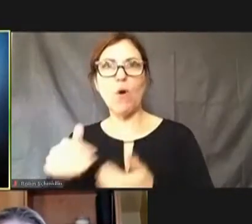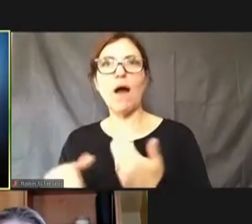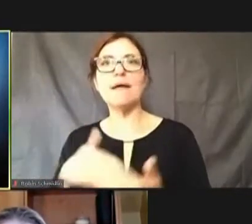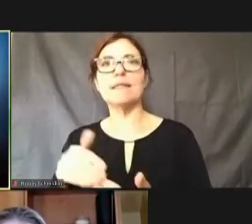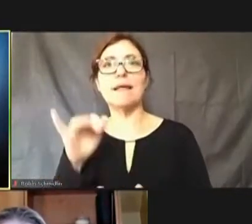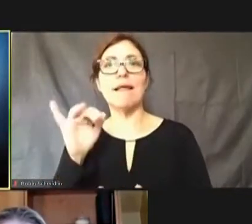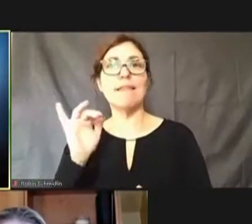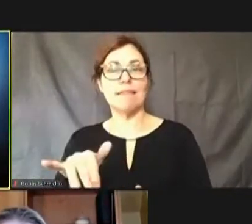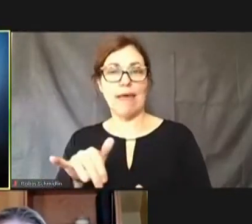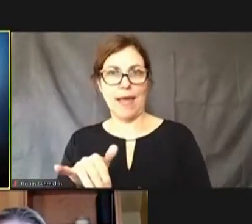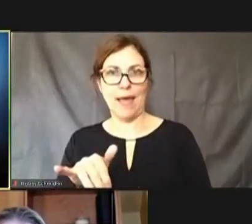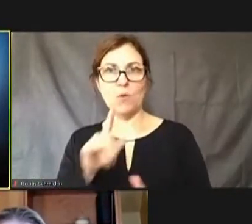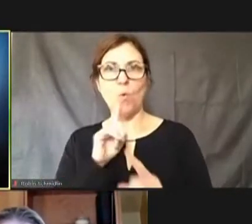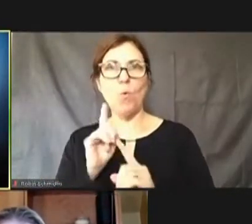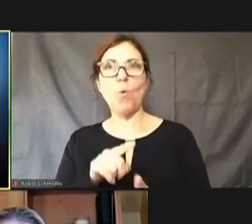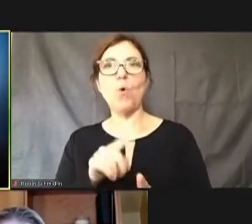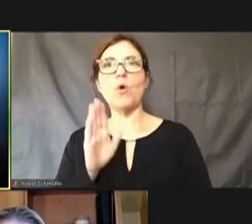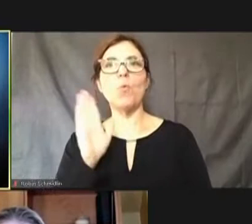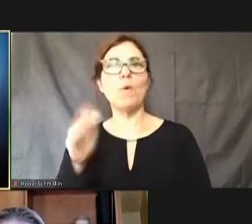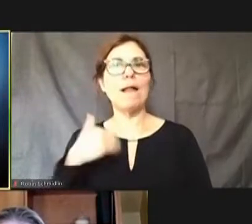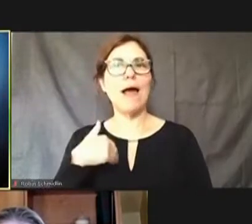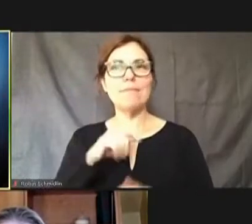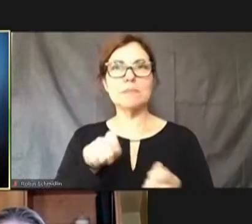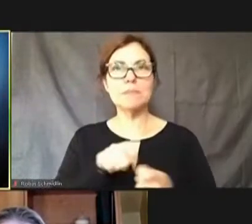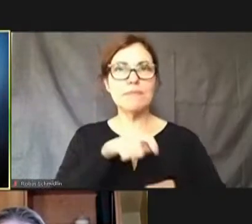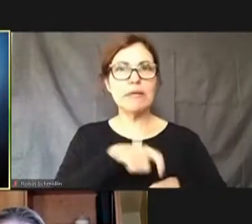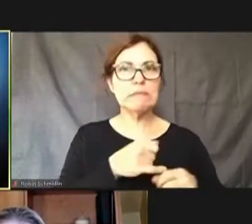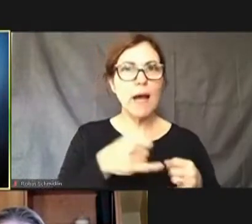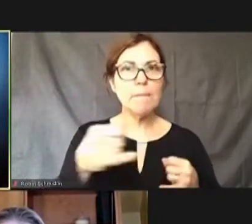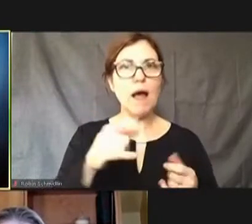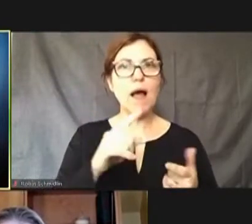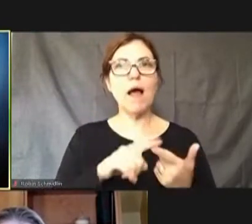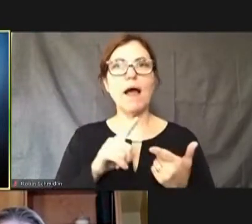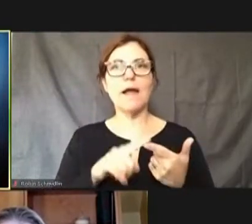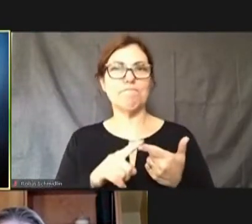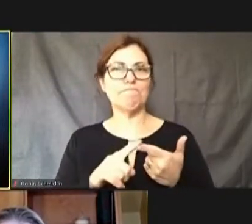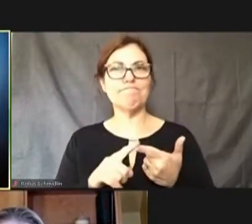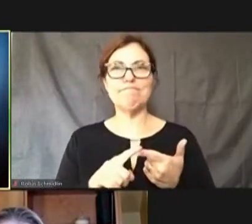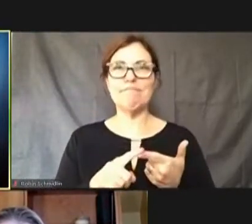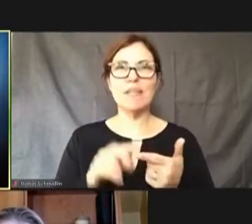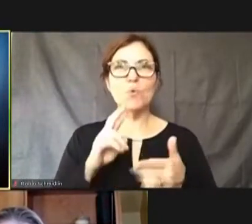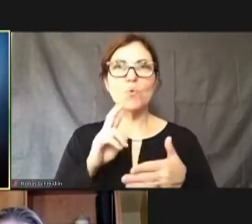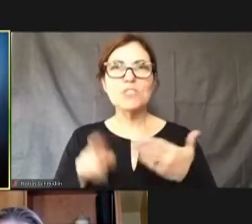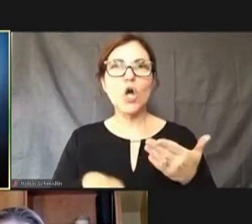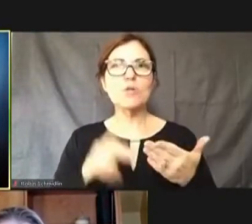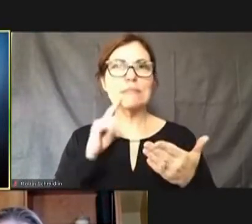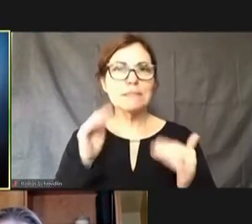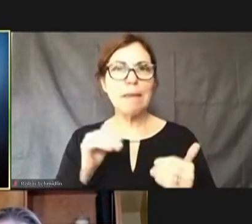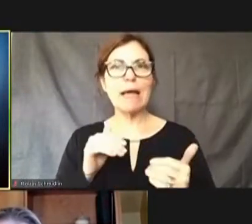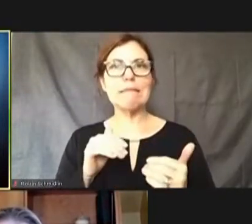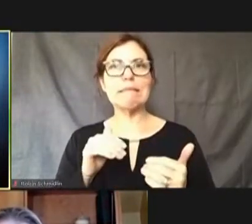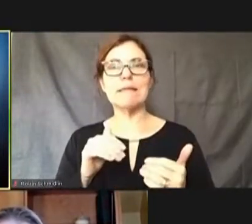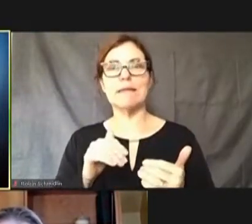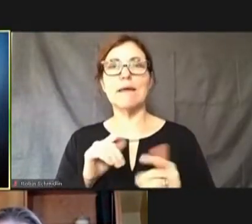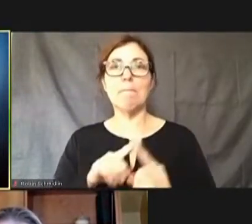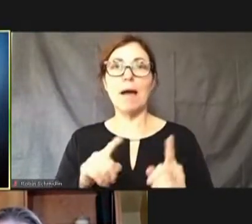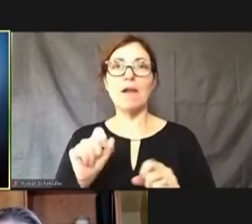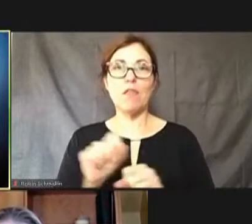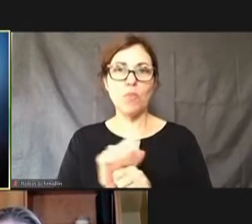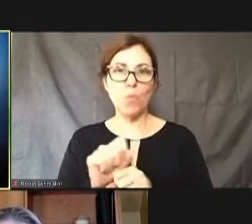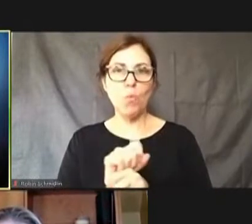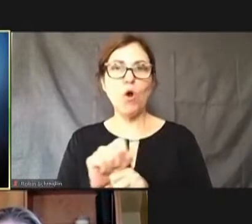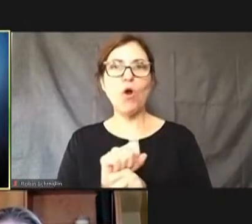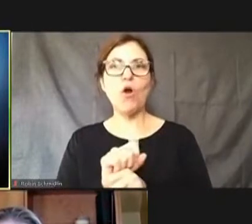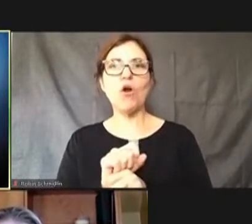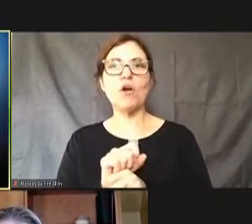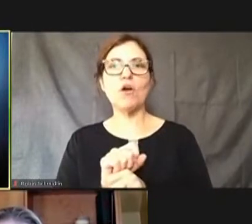is going to have timelines and deliverables associated with it. But a lot of the work is yet to be done on exactly where